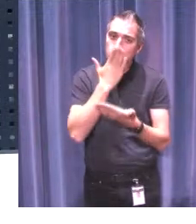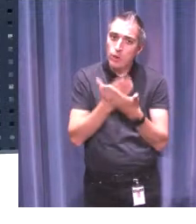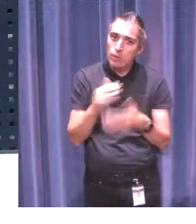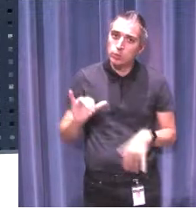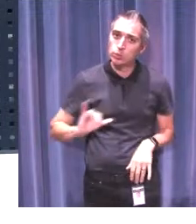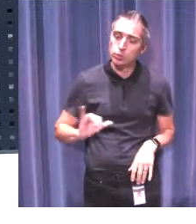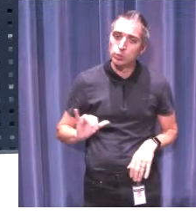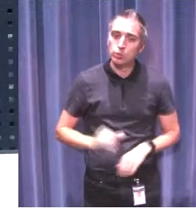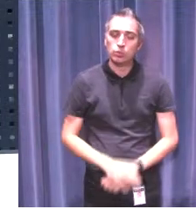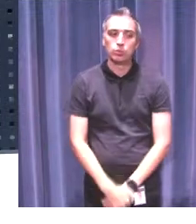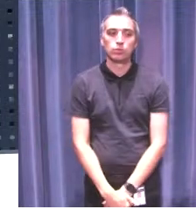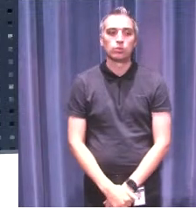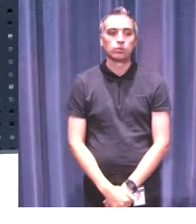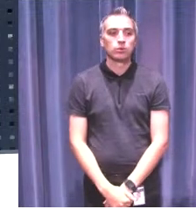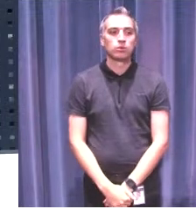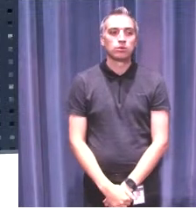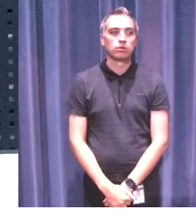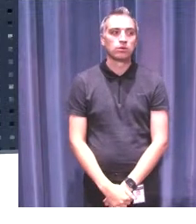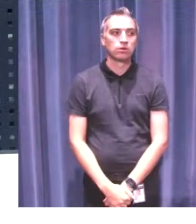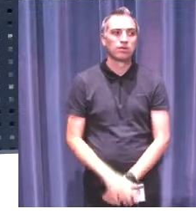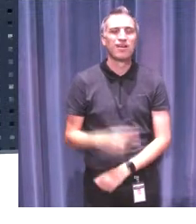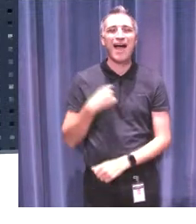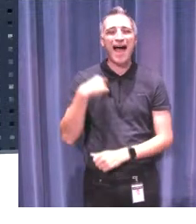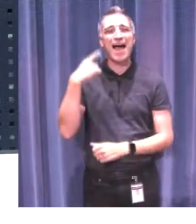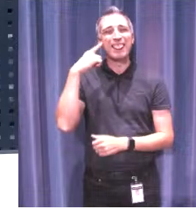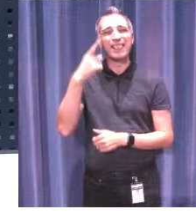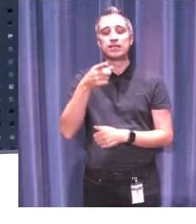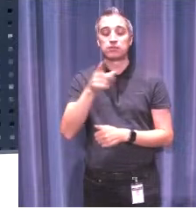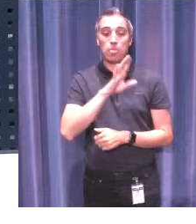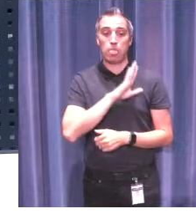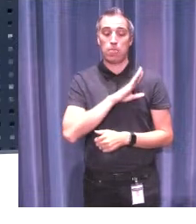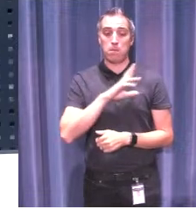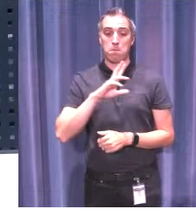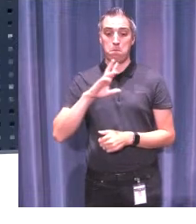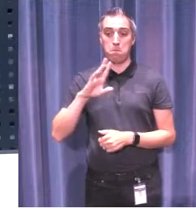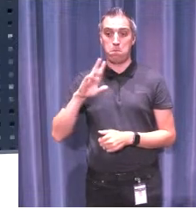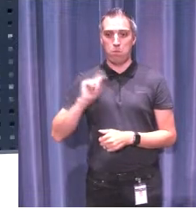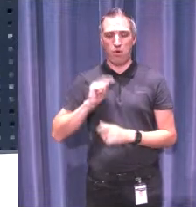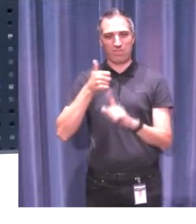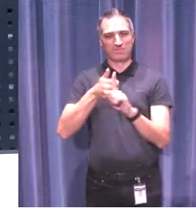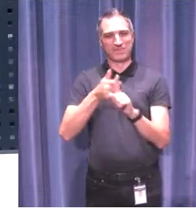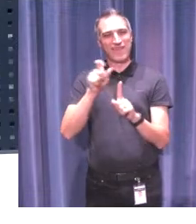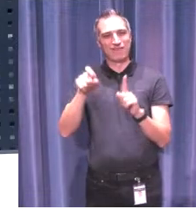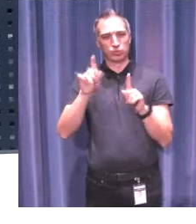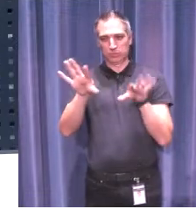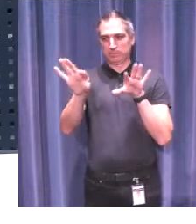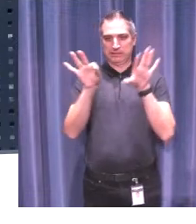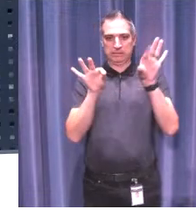But I think there's some board choices in what you want to be.